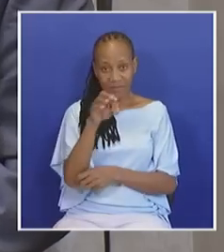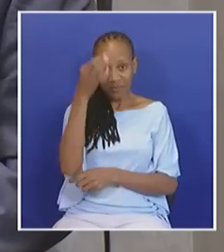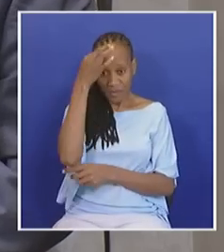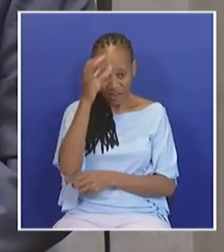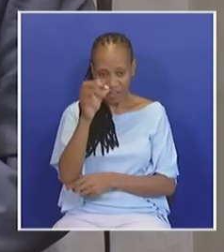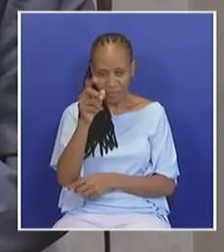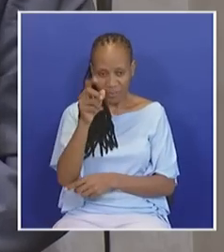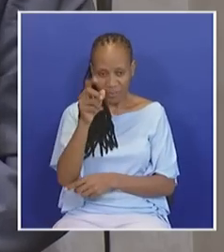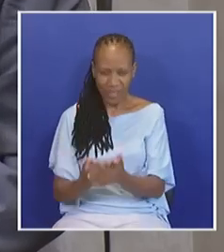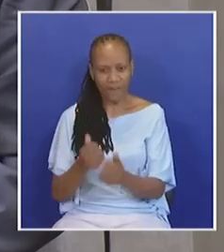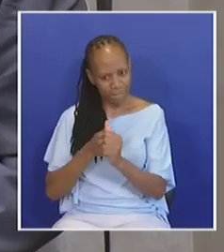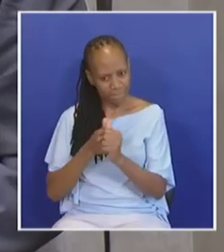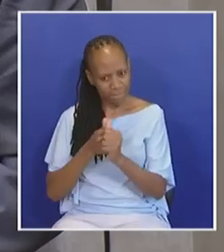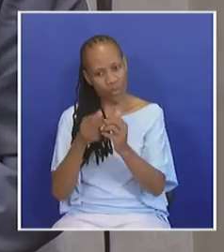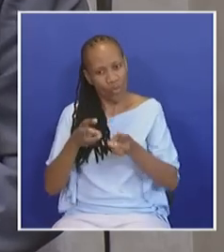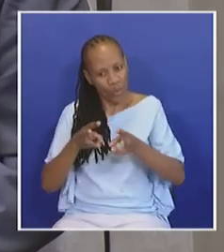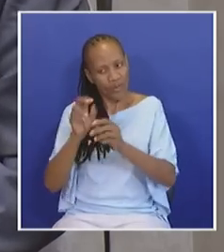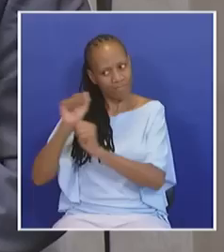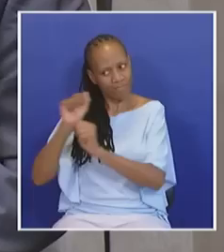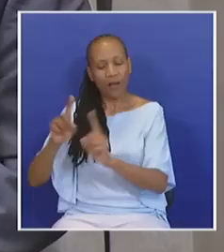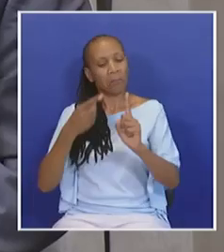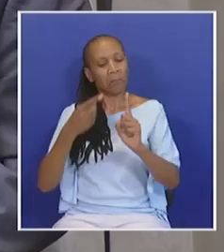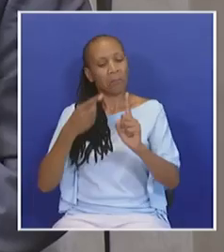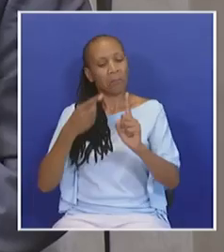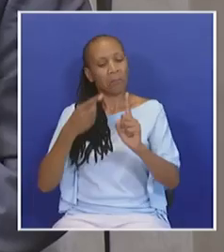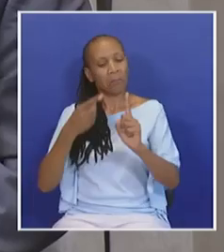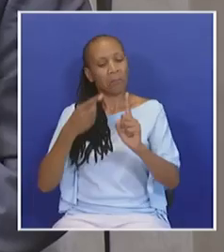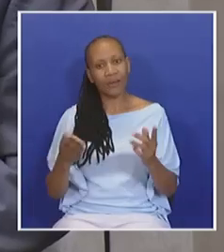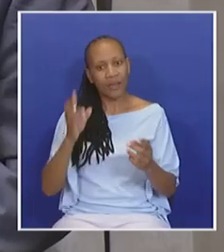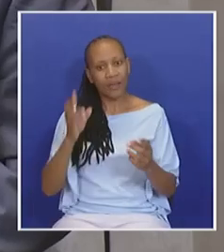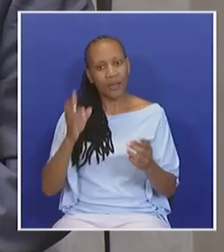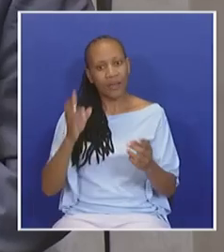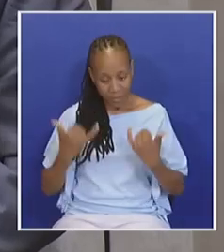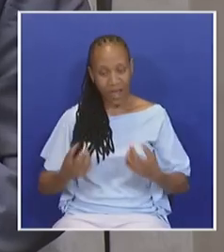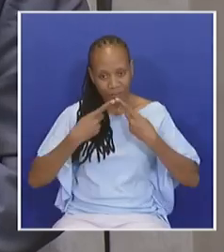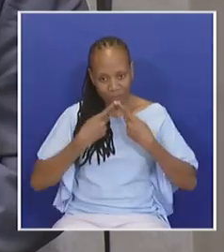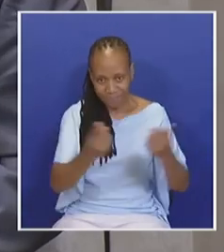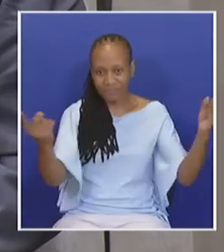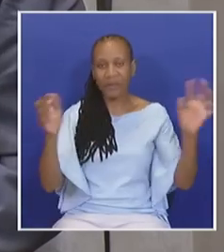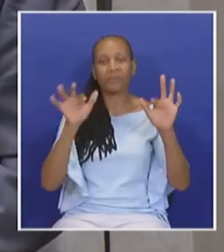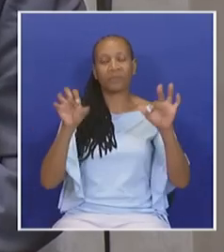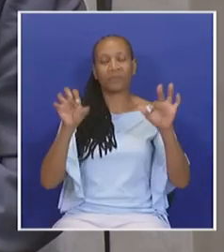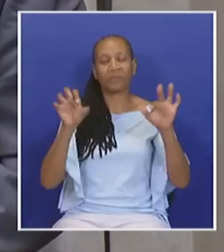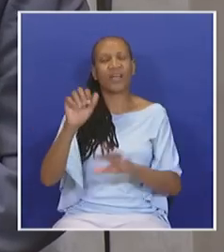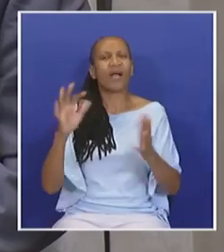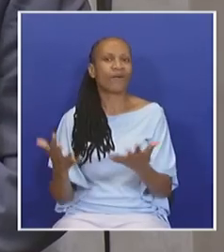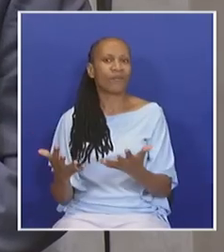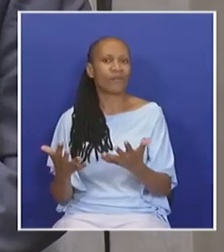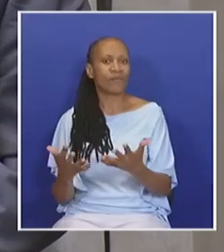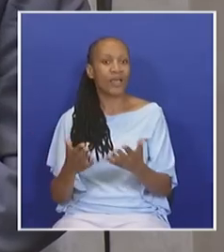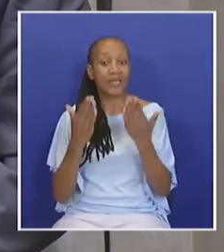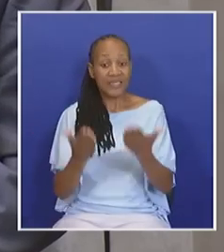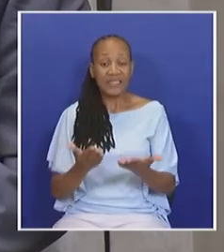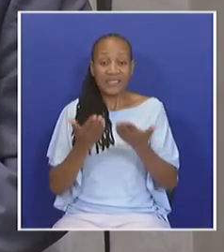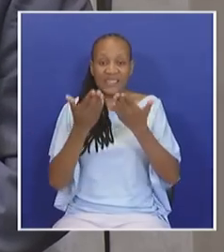of President Nelson Mandela, they will admit to South Africans today that they have been hiding their service delivery